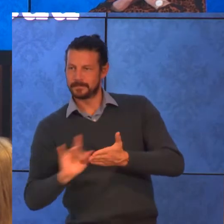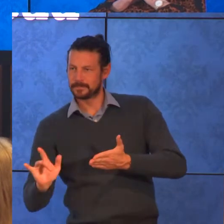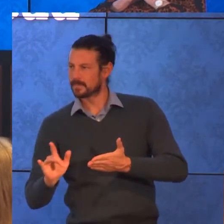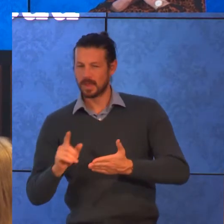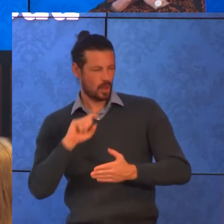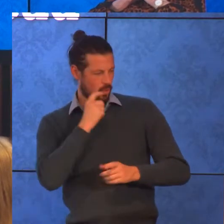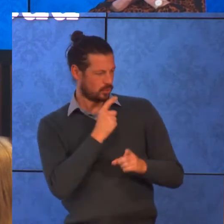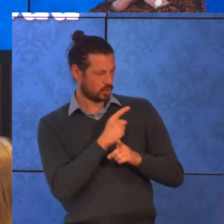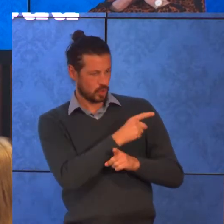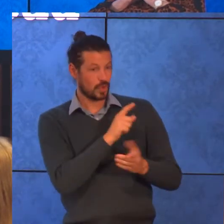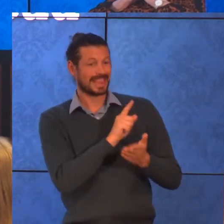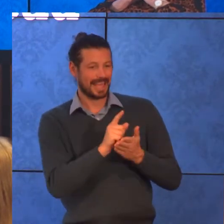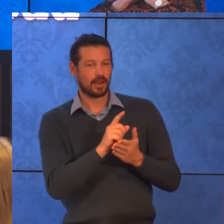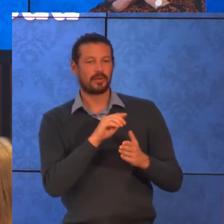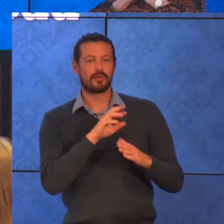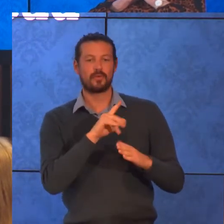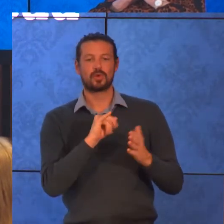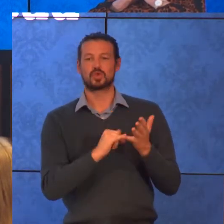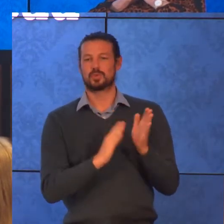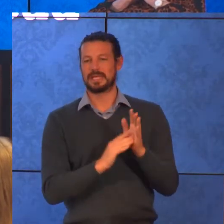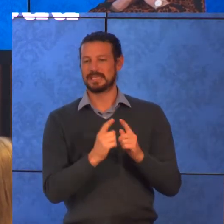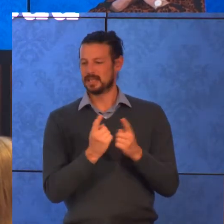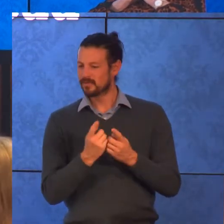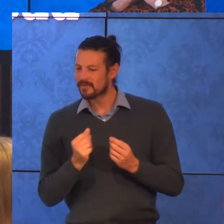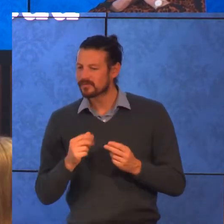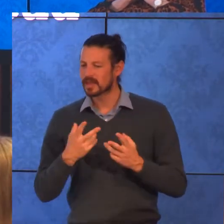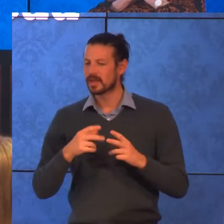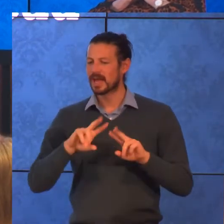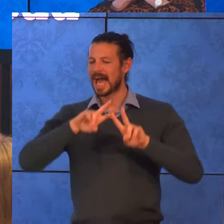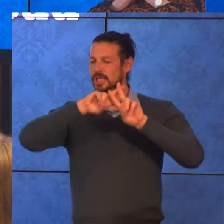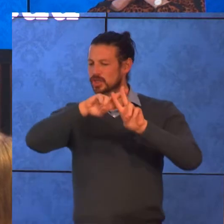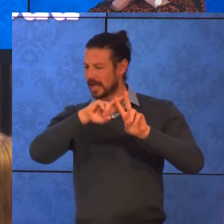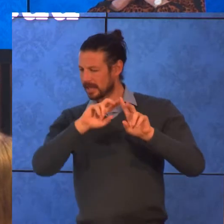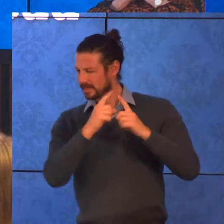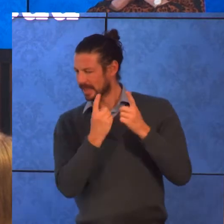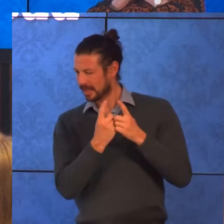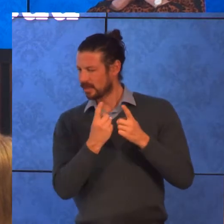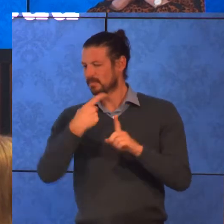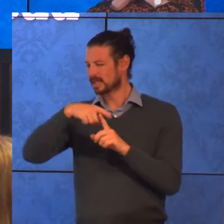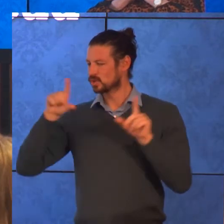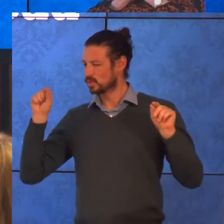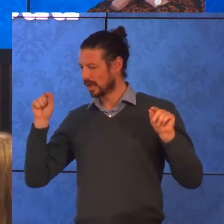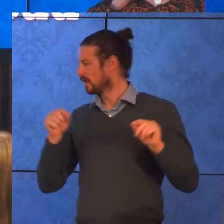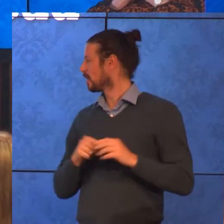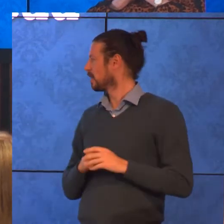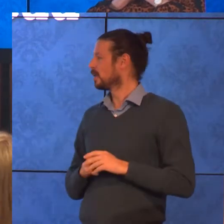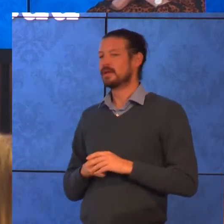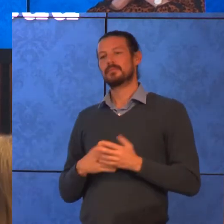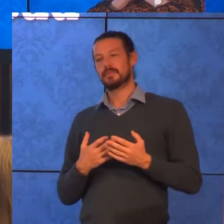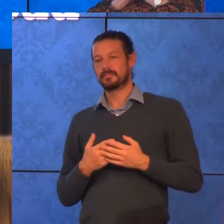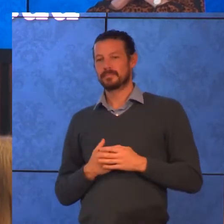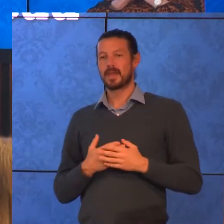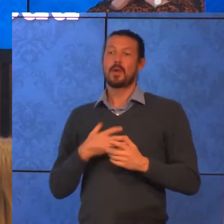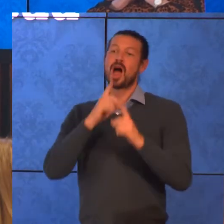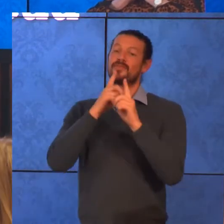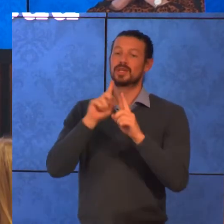to that I will ask, and so you can see that on the hashtag and on Twitter if you're so inclined, but my advice, as always, is stay off